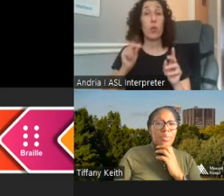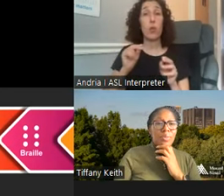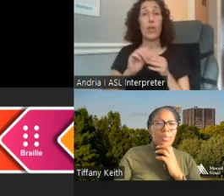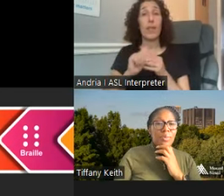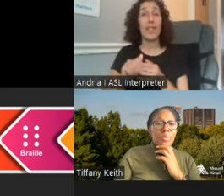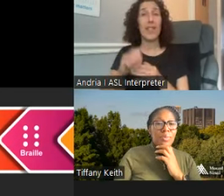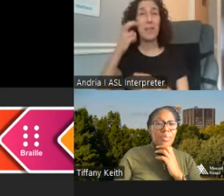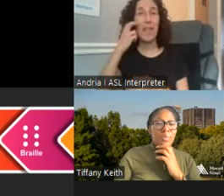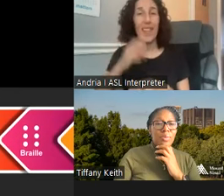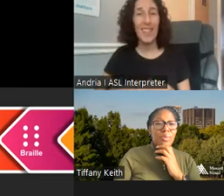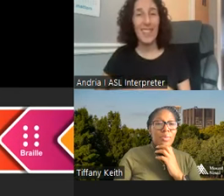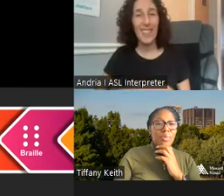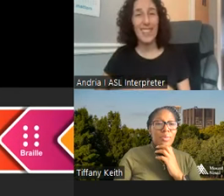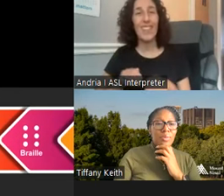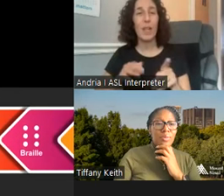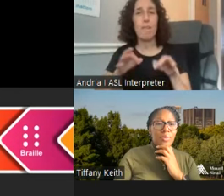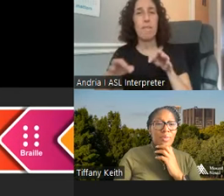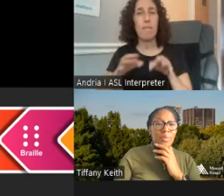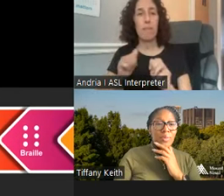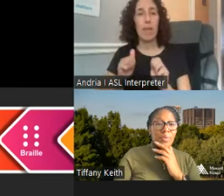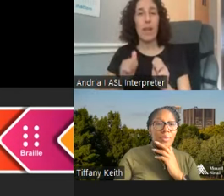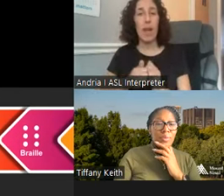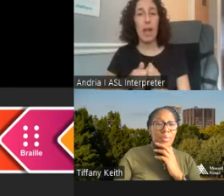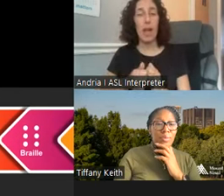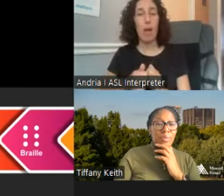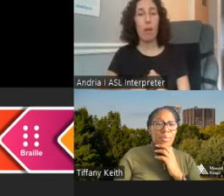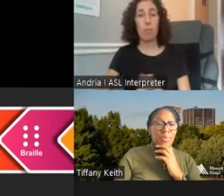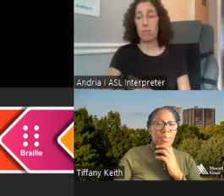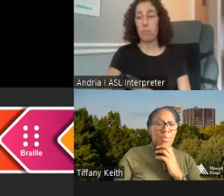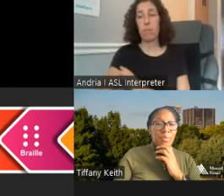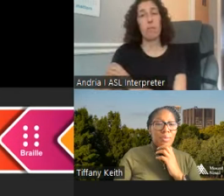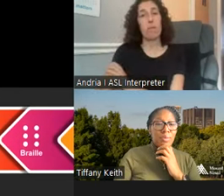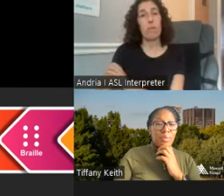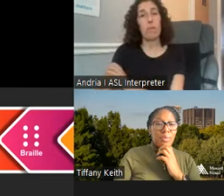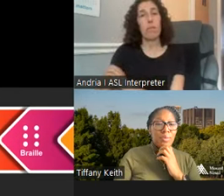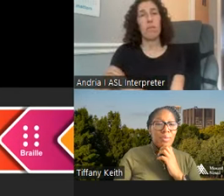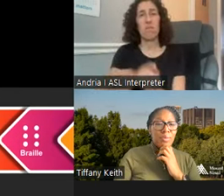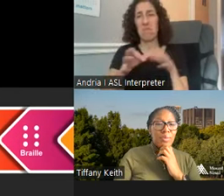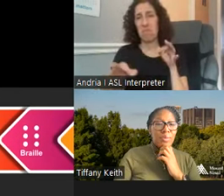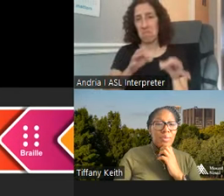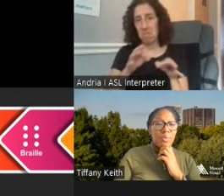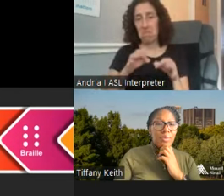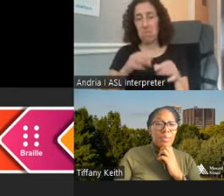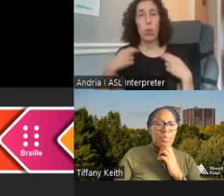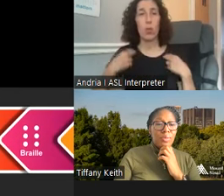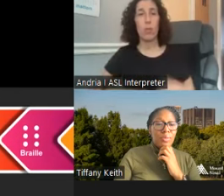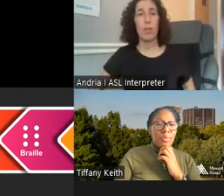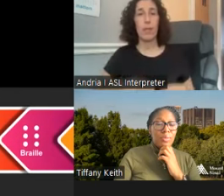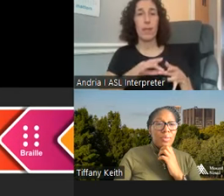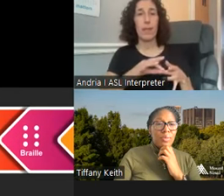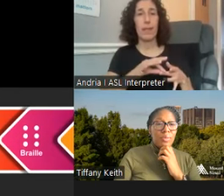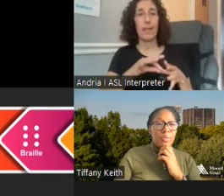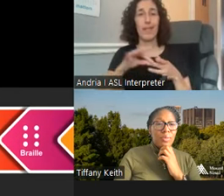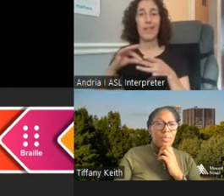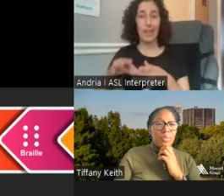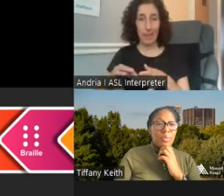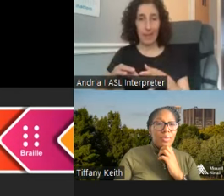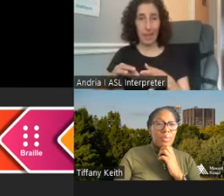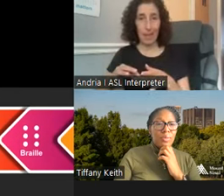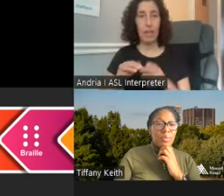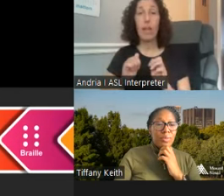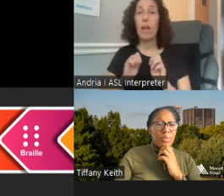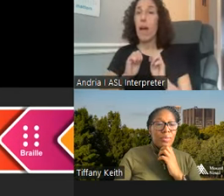out which arm that they are going to use, which they prefer. And it's important to note that it's your arm